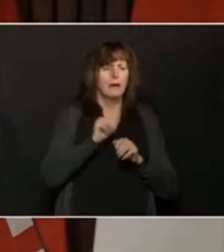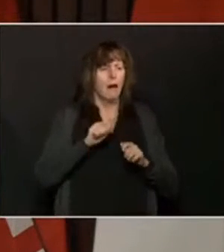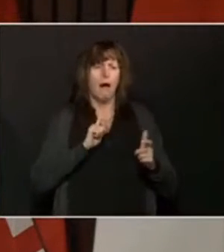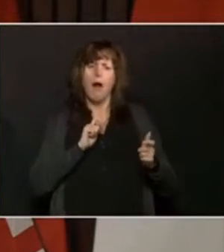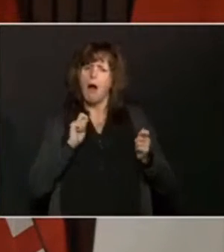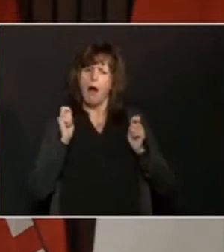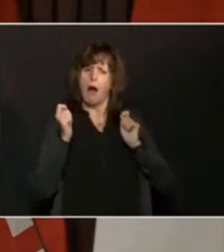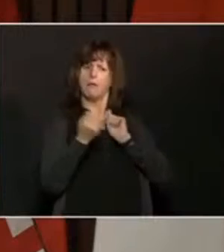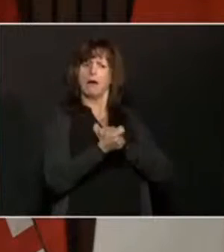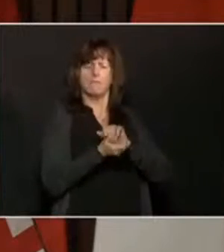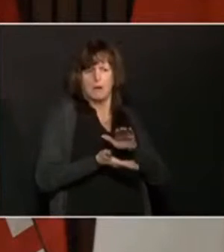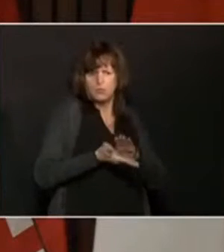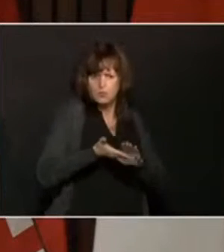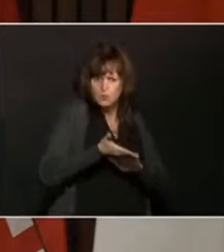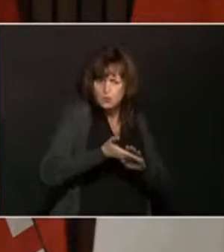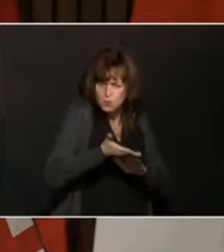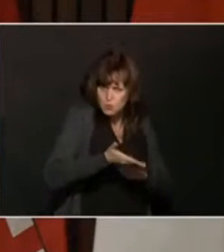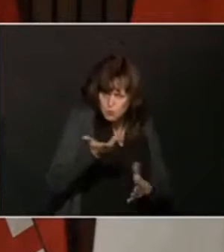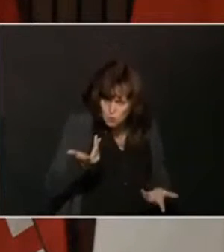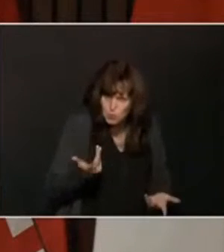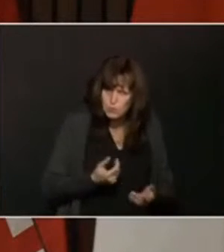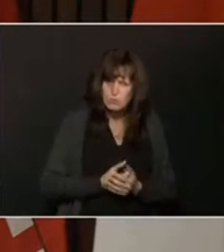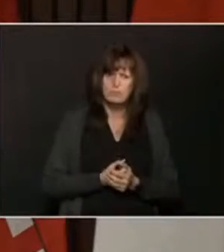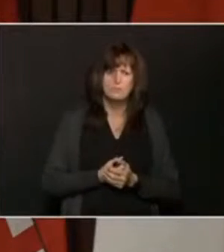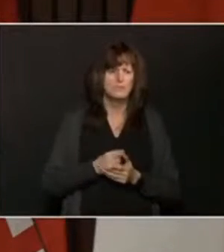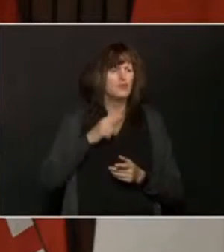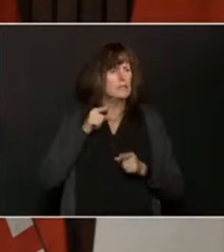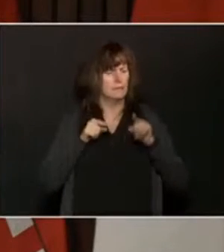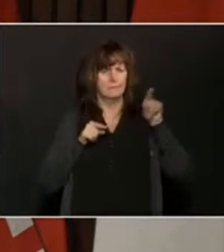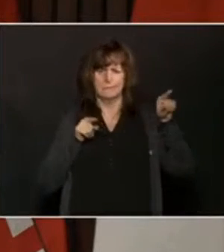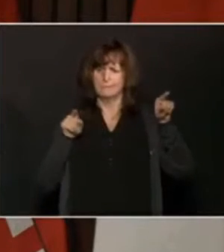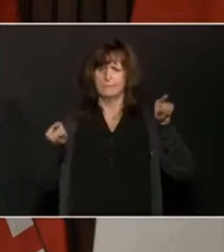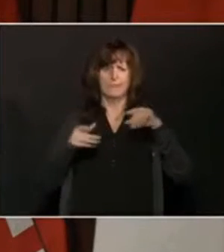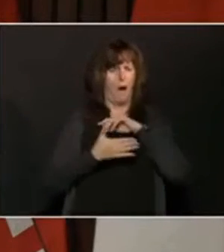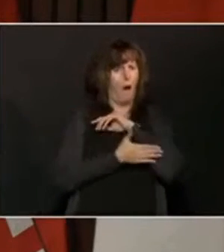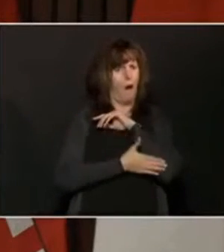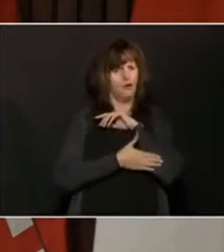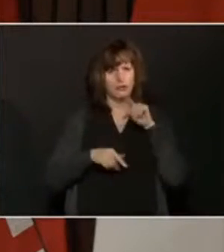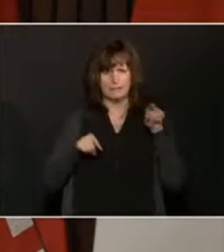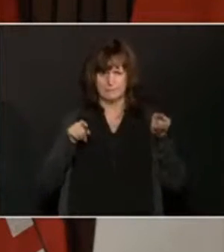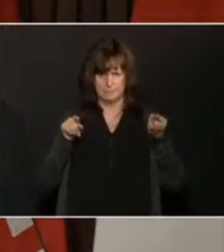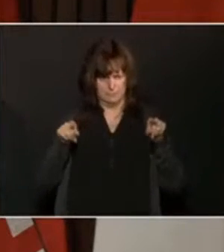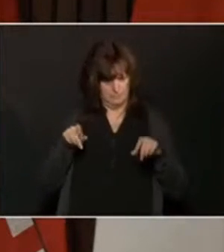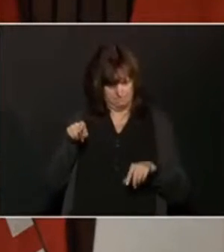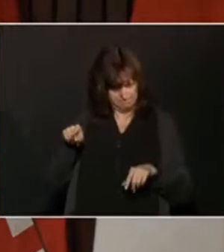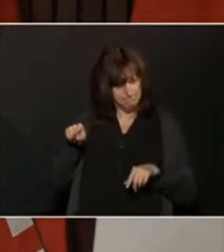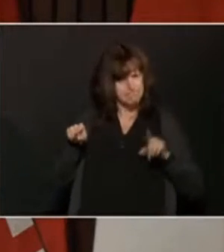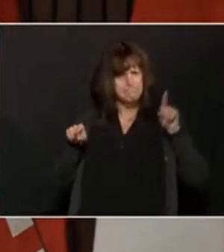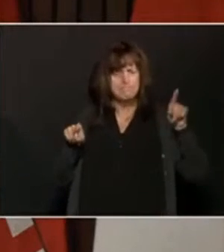very important in each jurisdiction, although they pursued this differently, was to communicate the seriousness of this